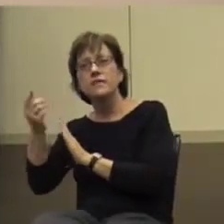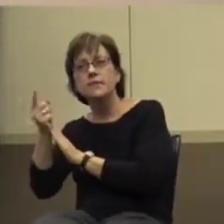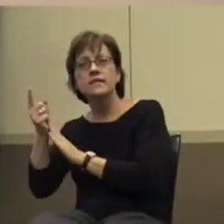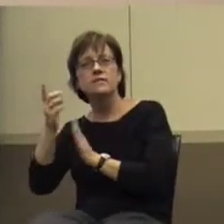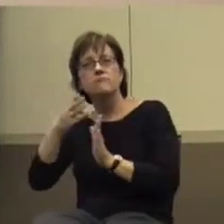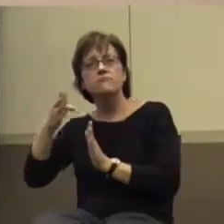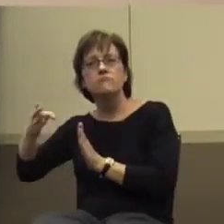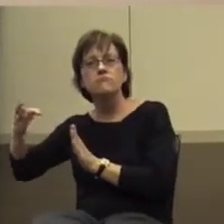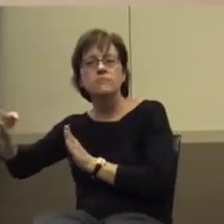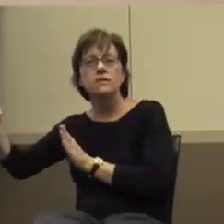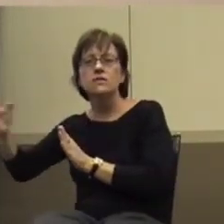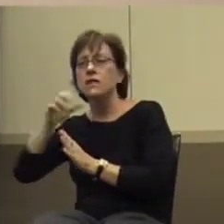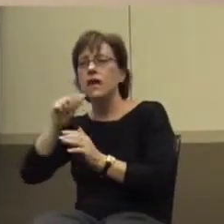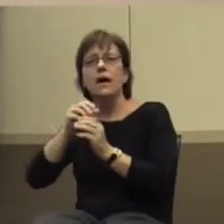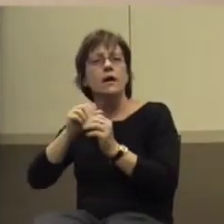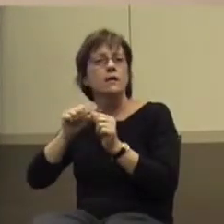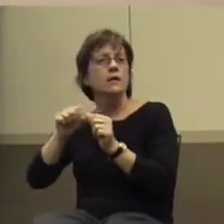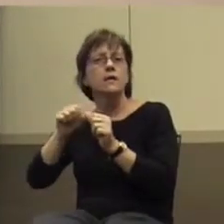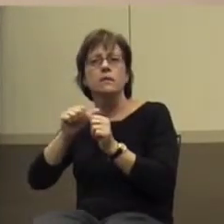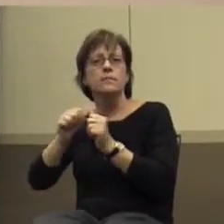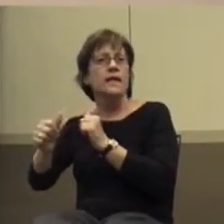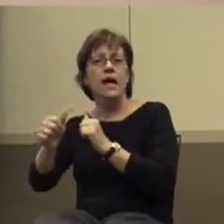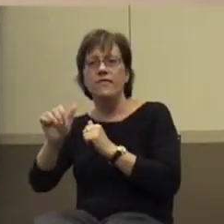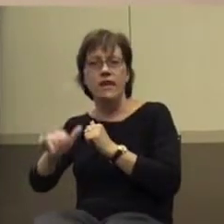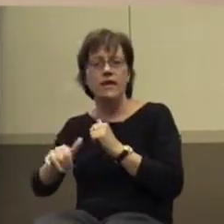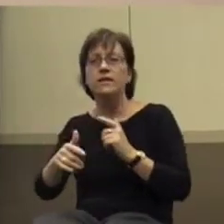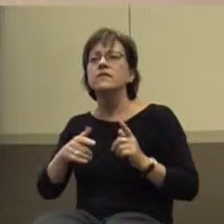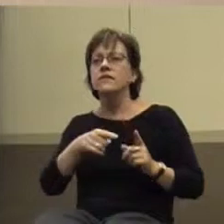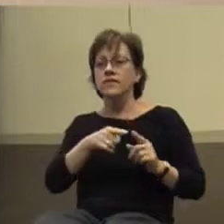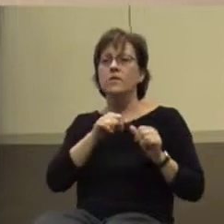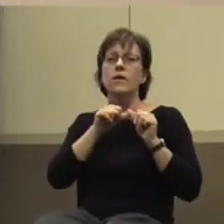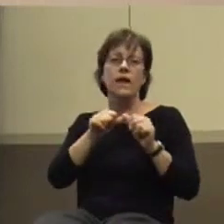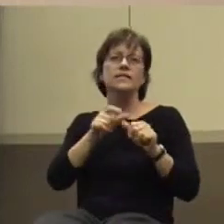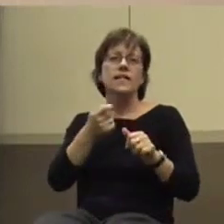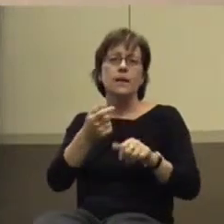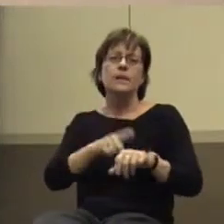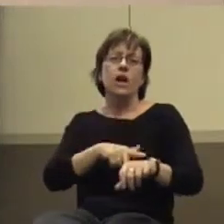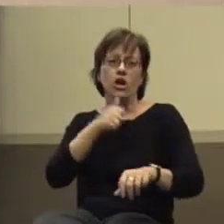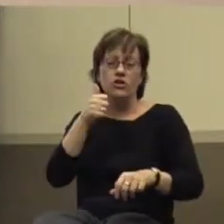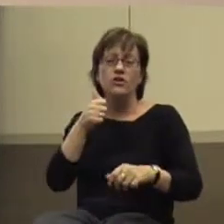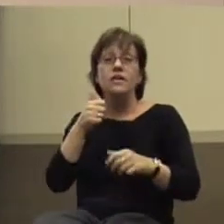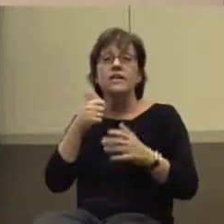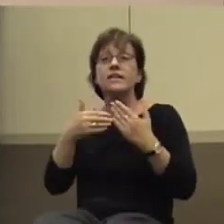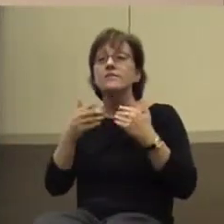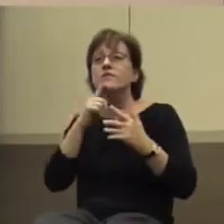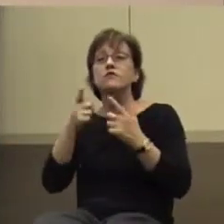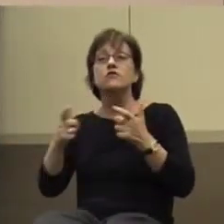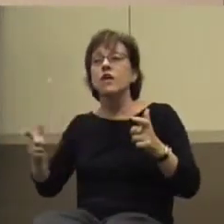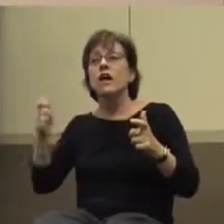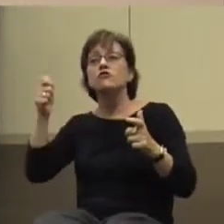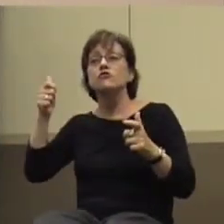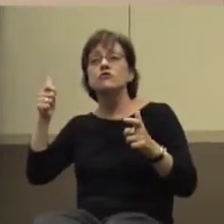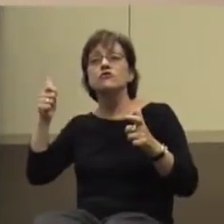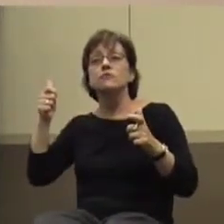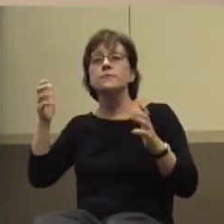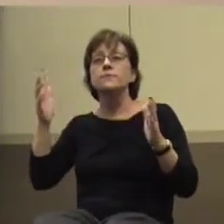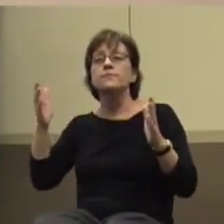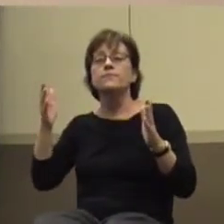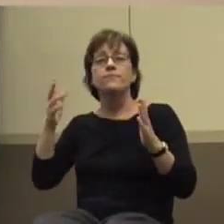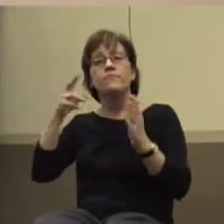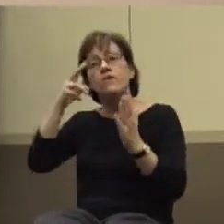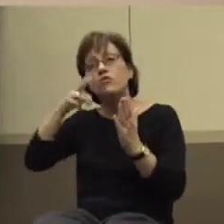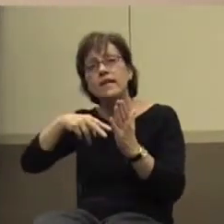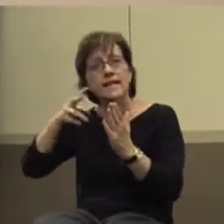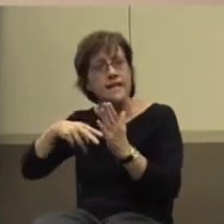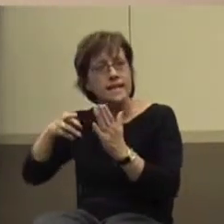They last a little bit longer, but even if there's a larger frame of like reading, you know, that usually that can be